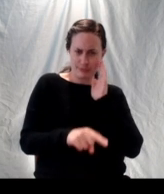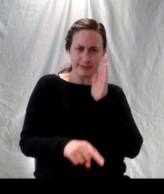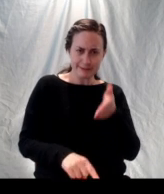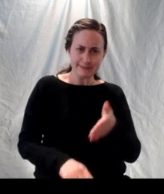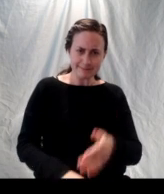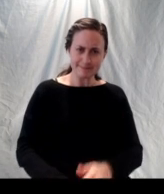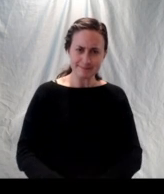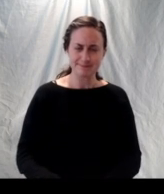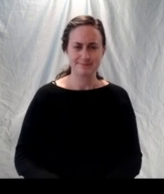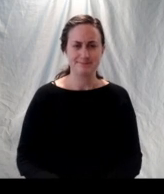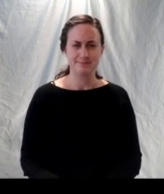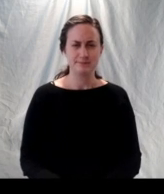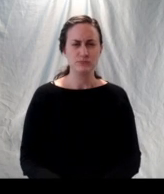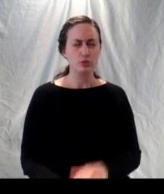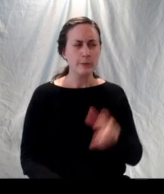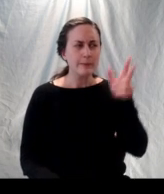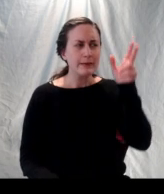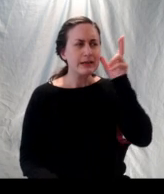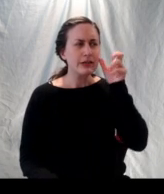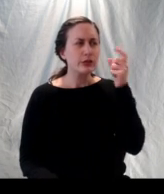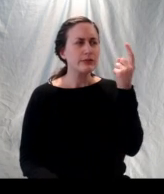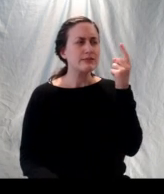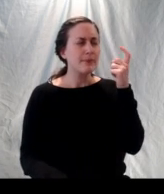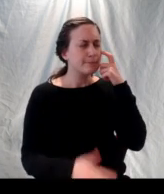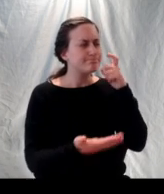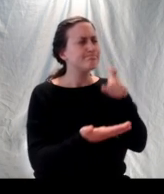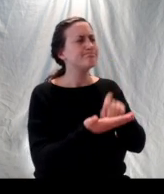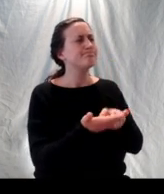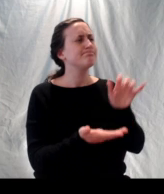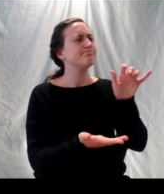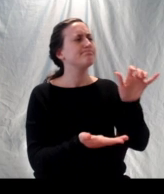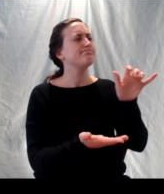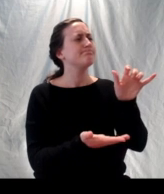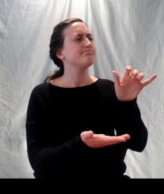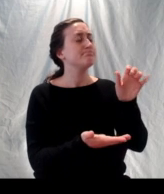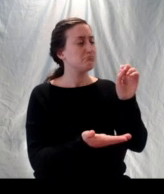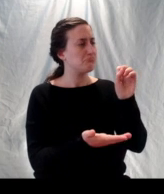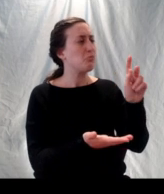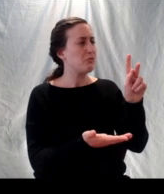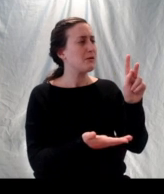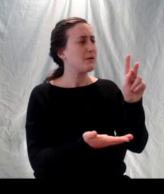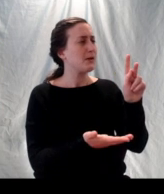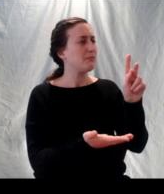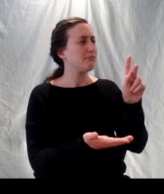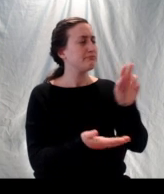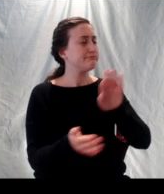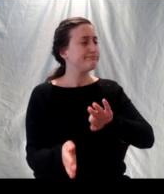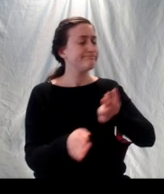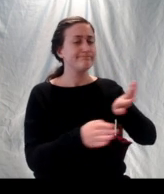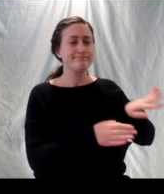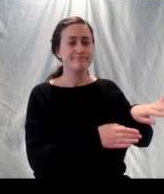and accept it and move on. Don't engage in it, just accept it.